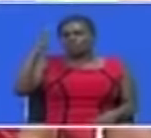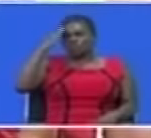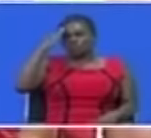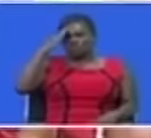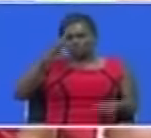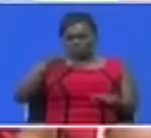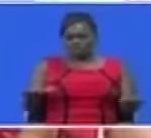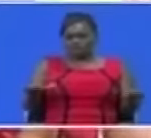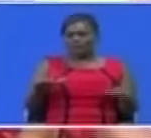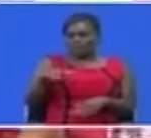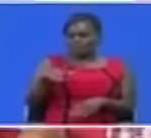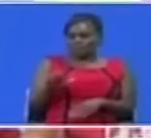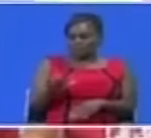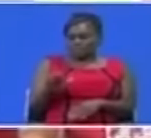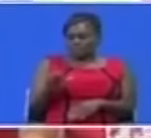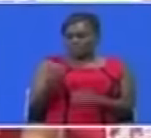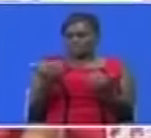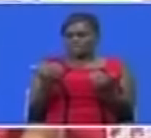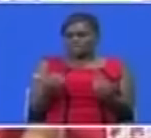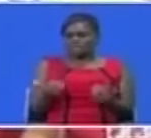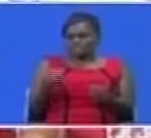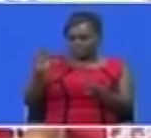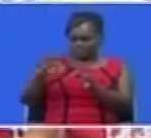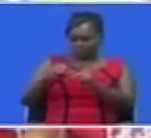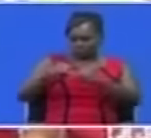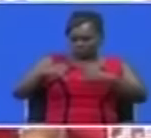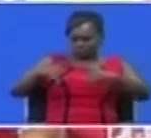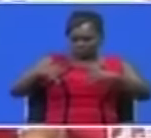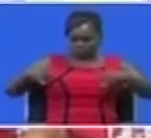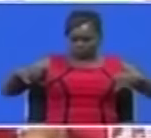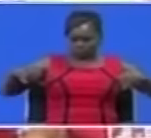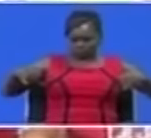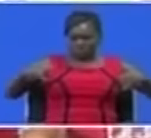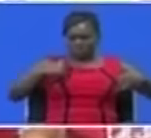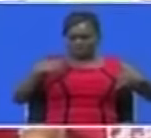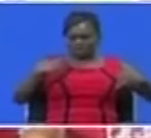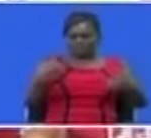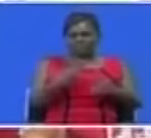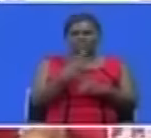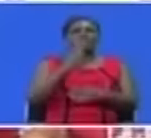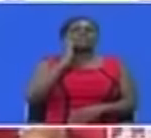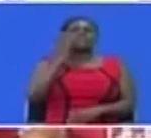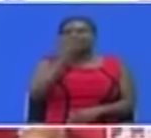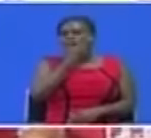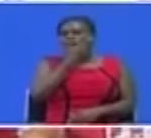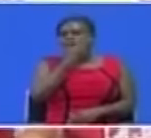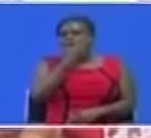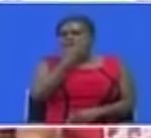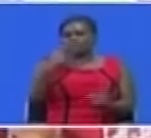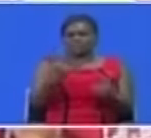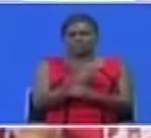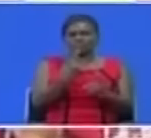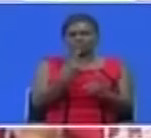know is the tapestry. And then you need the yarns. You need the yarns. They have different colors, they are